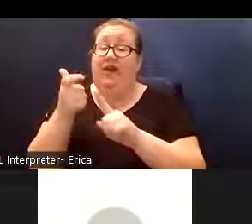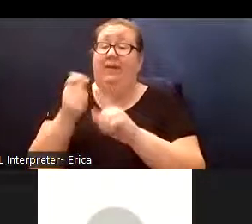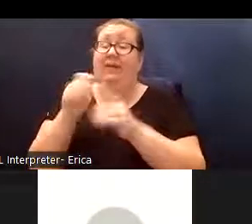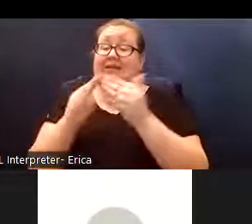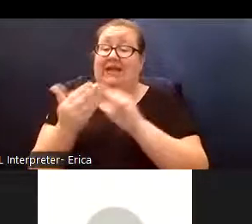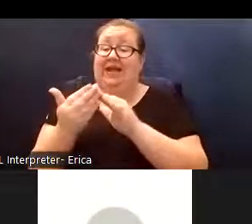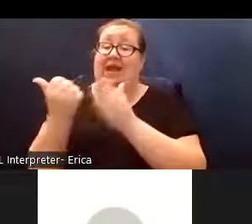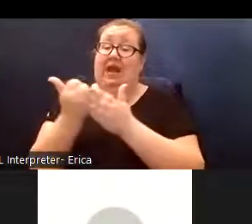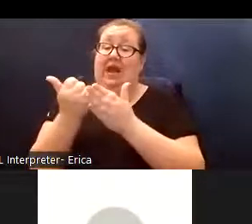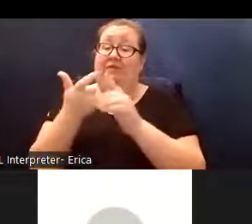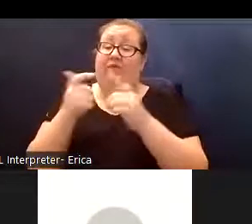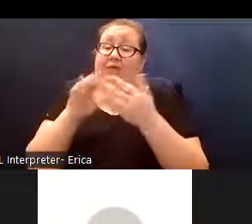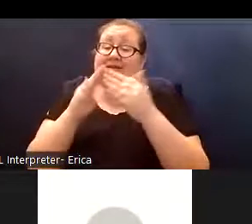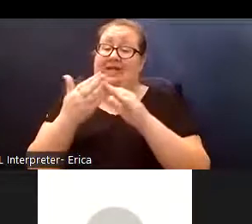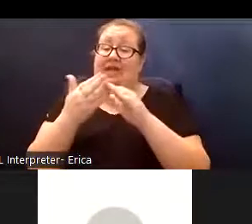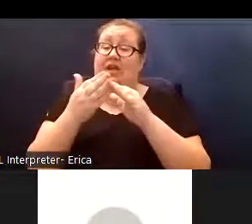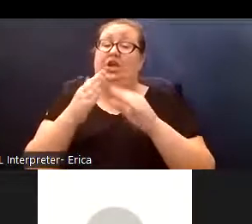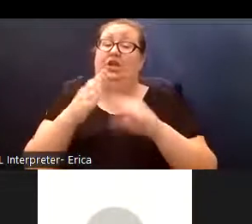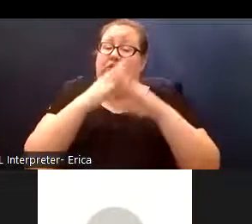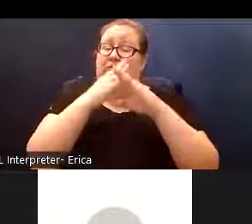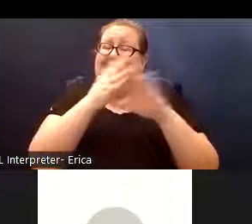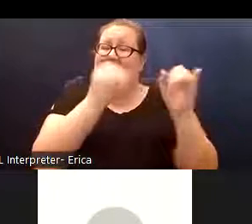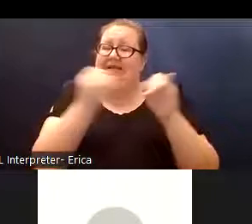protect these individual sites.